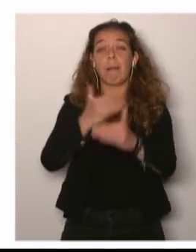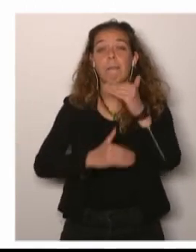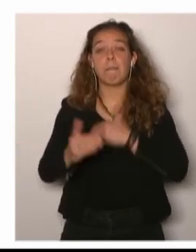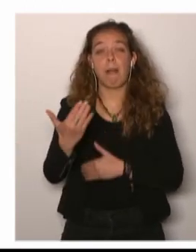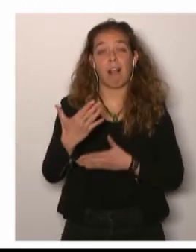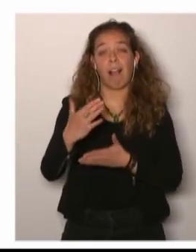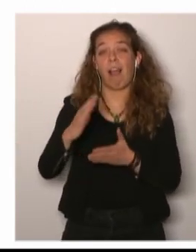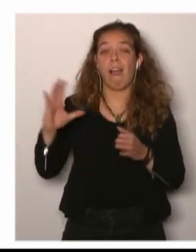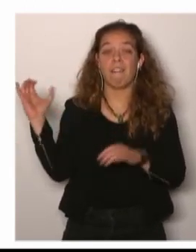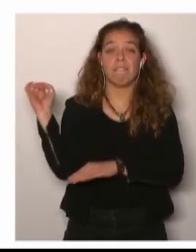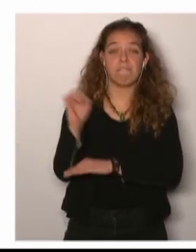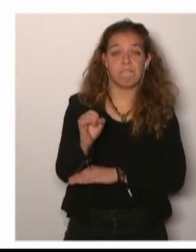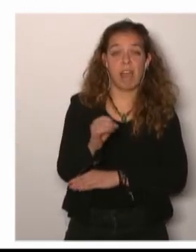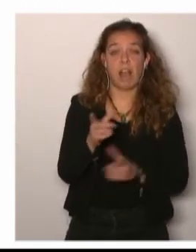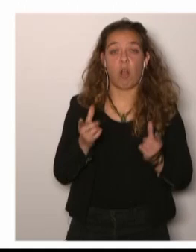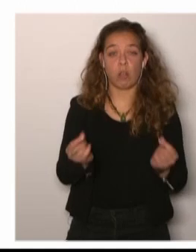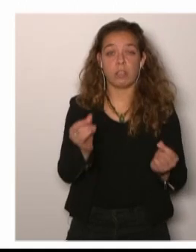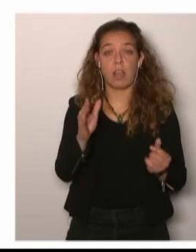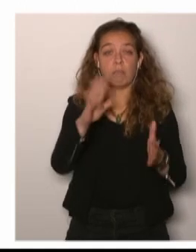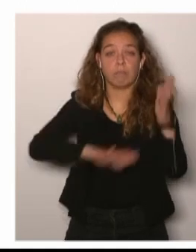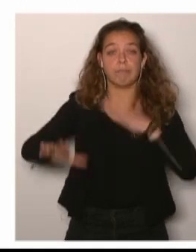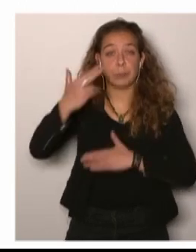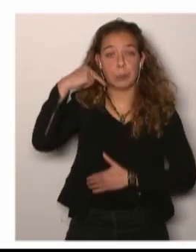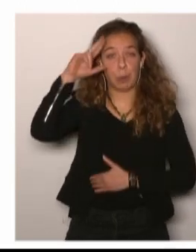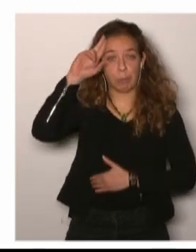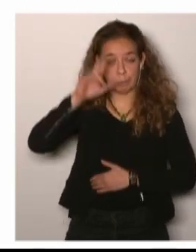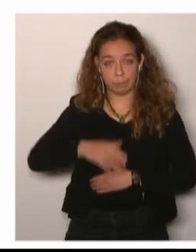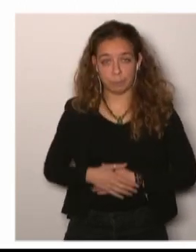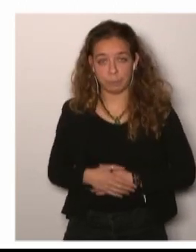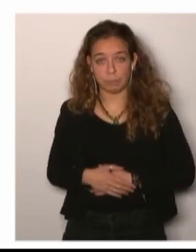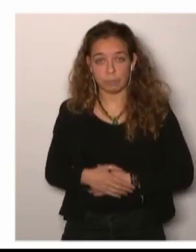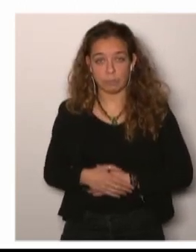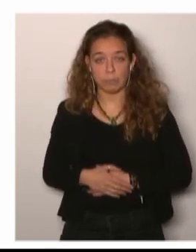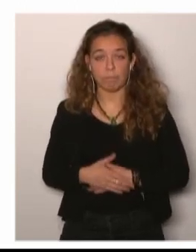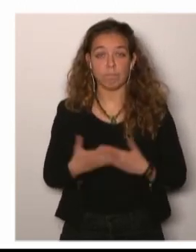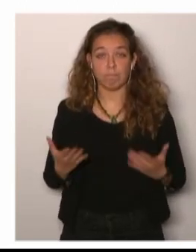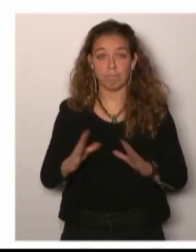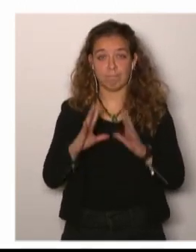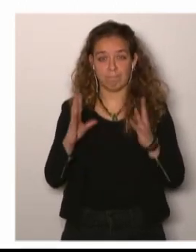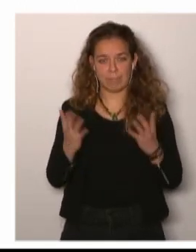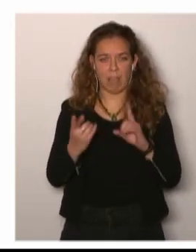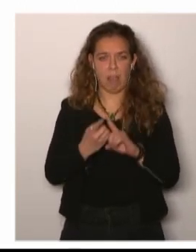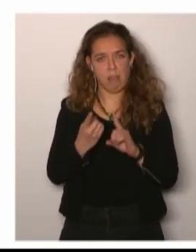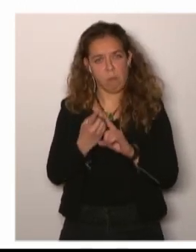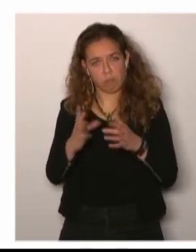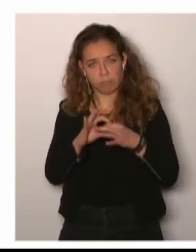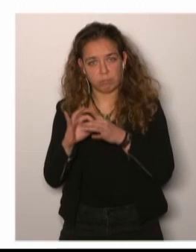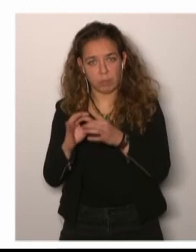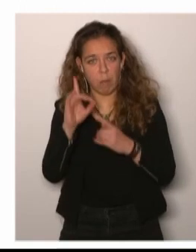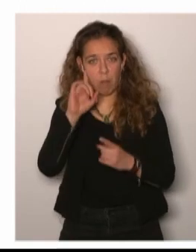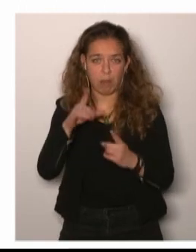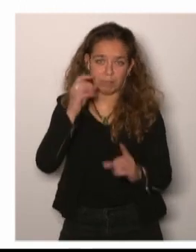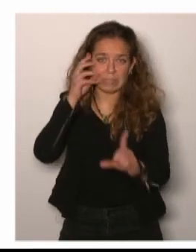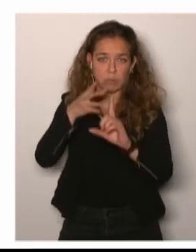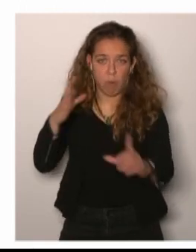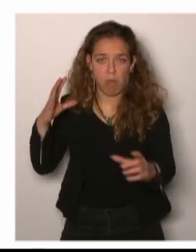of all stakeholders is extremely important for the success of the mission. In fact, as part of the joint governance